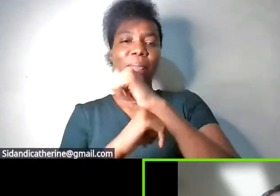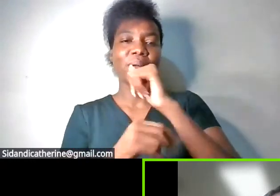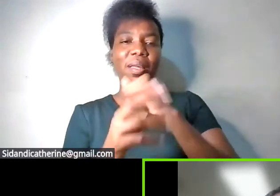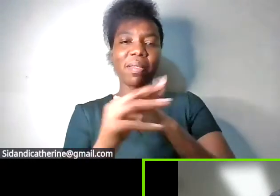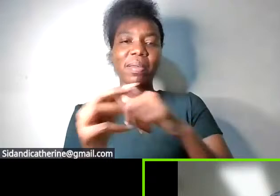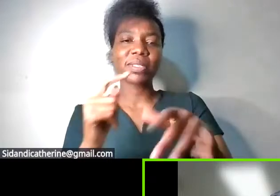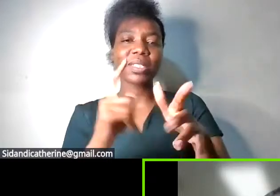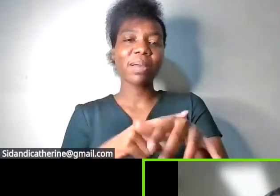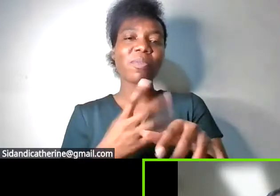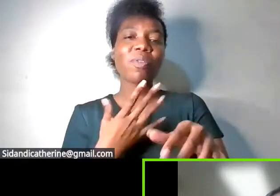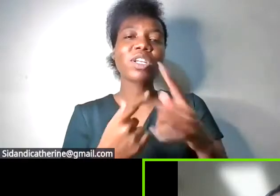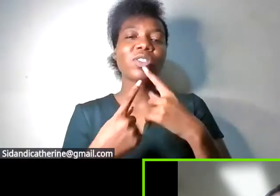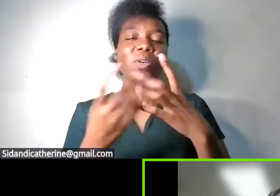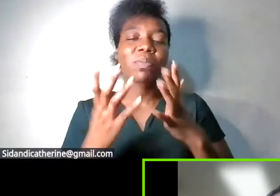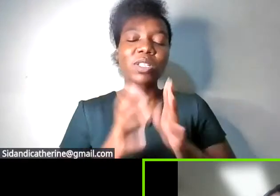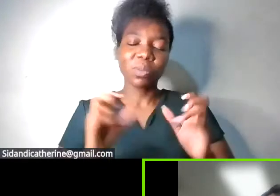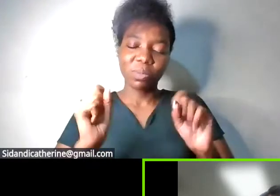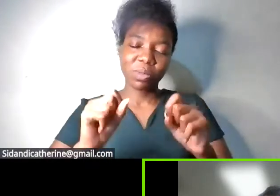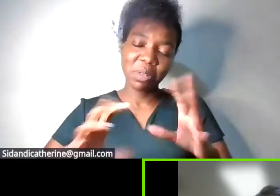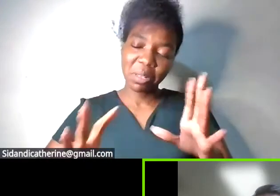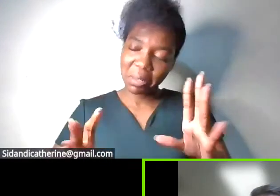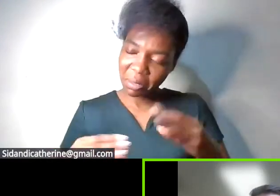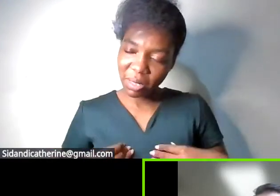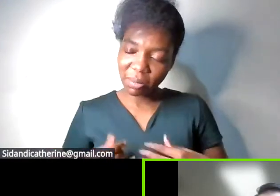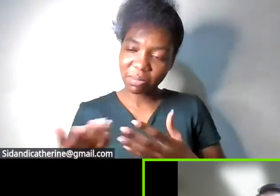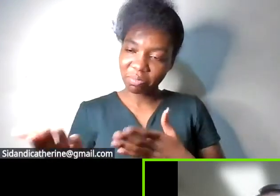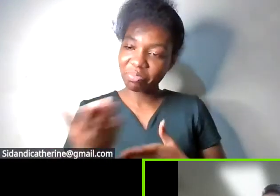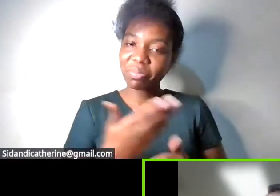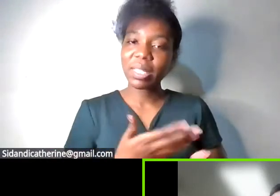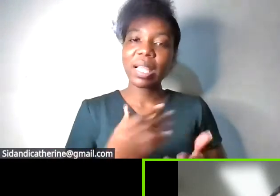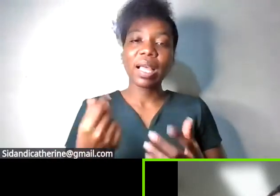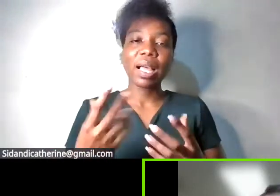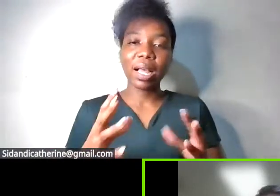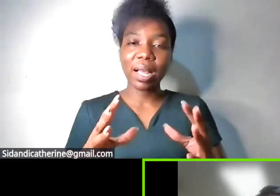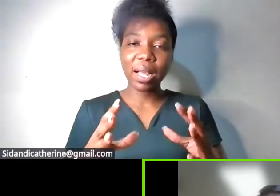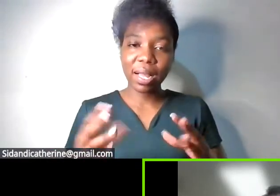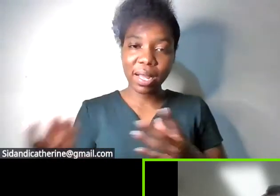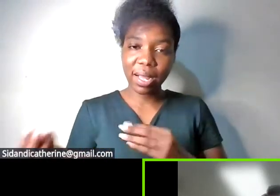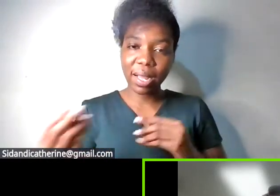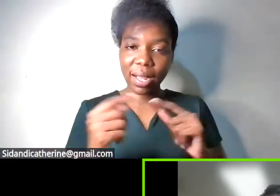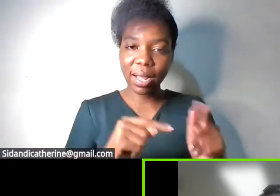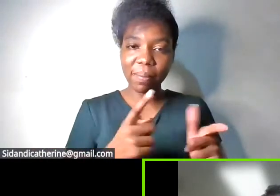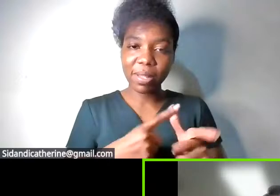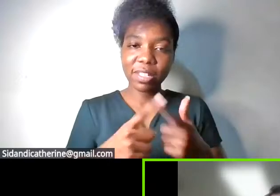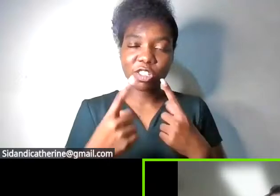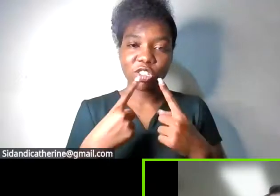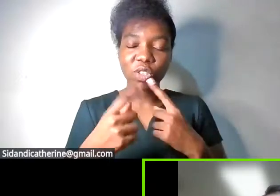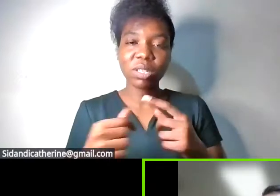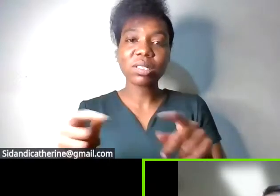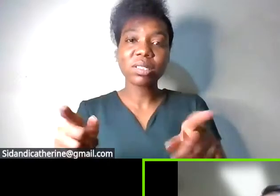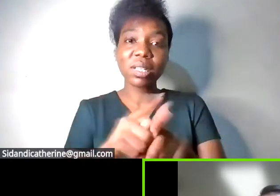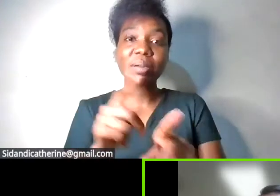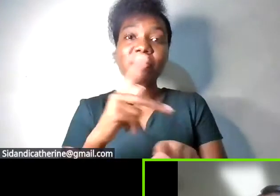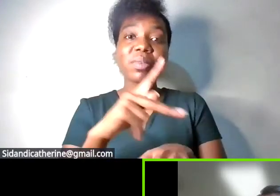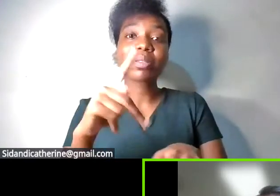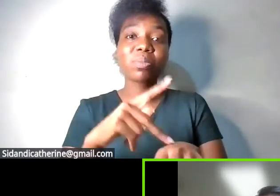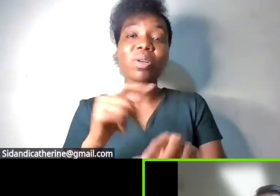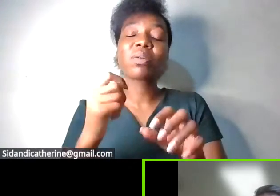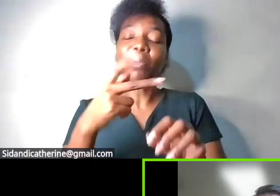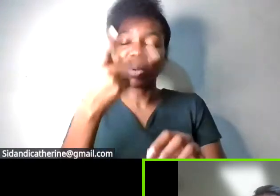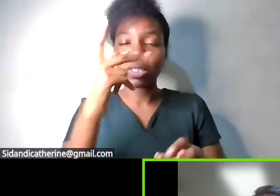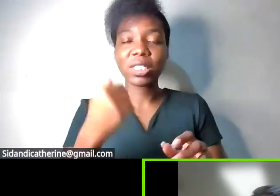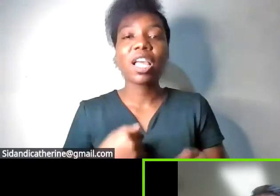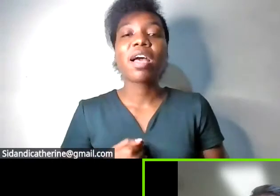like Ernest here and myself. If they want to talk to her, even our principal has an open door policy. So we really ensure that